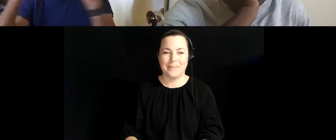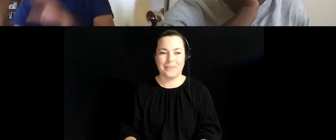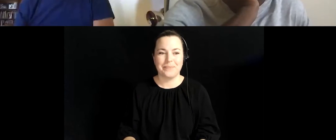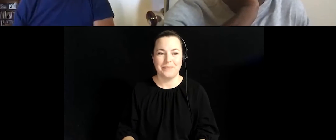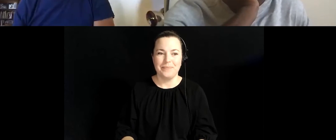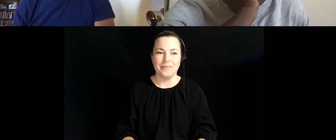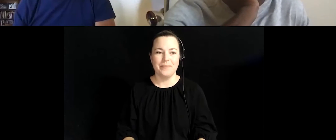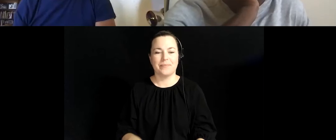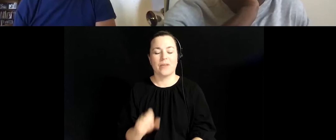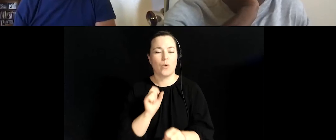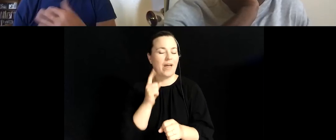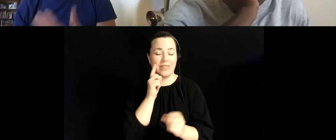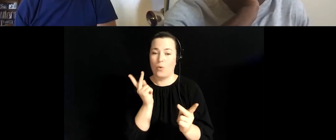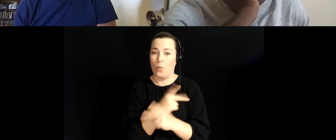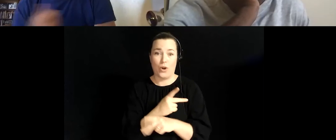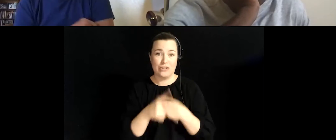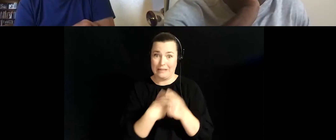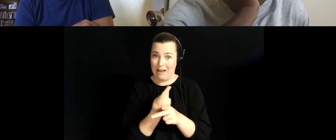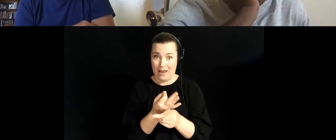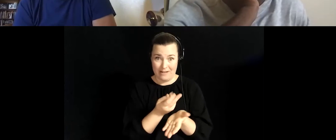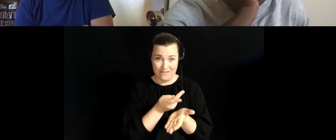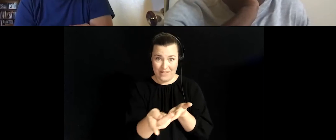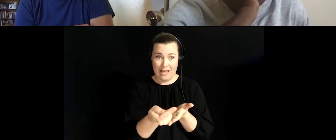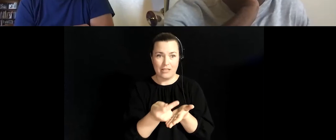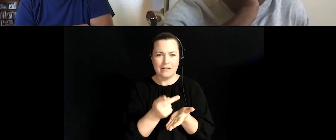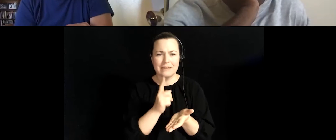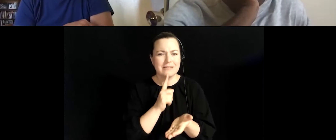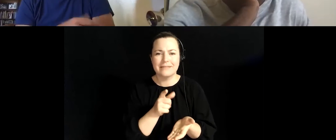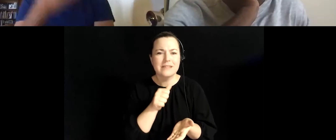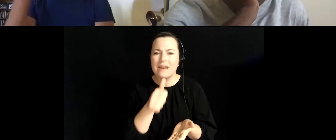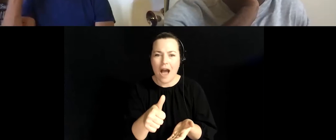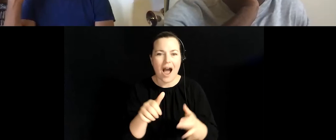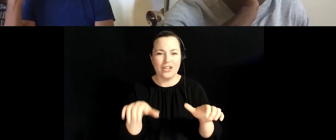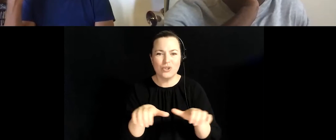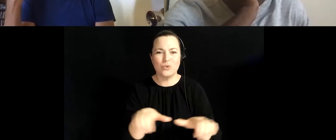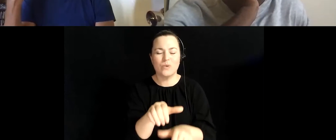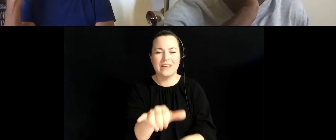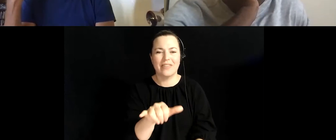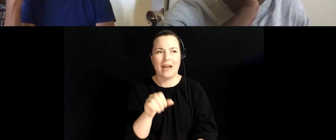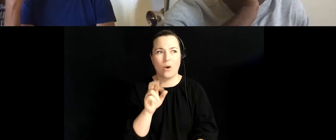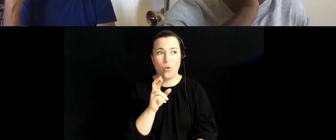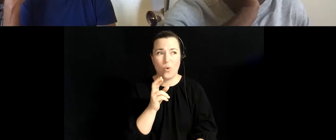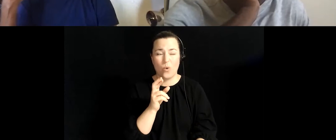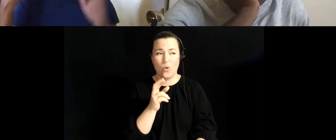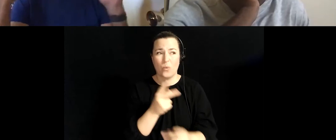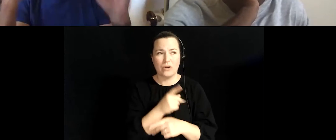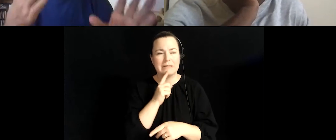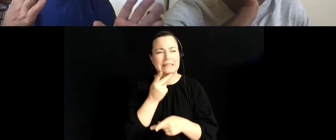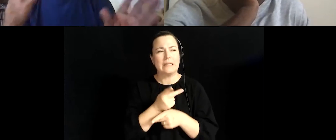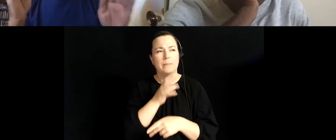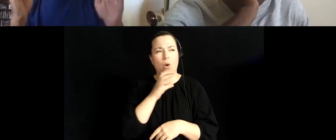the worst kind of failure is not doing that, or is keeping some old mindset of like, oh,